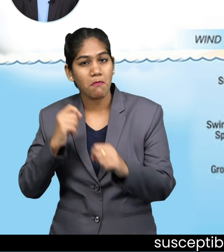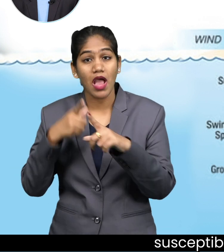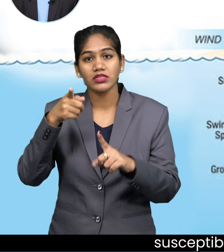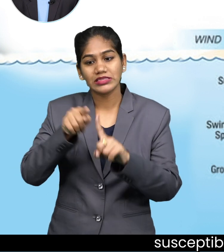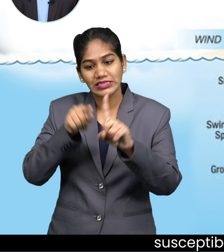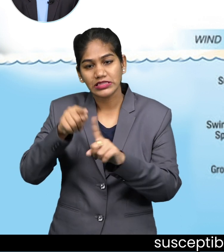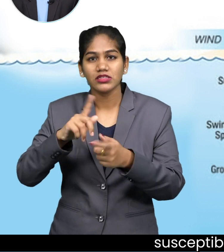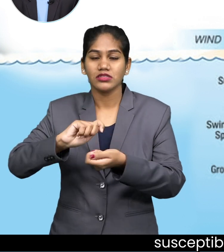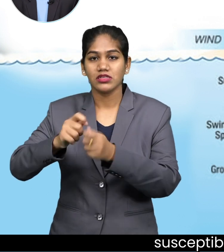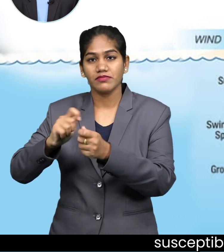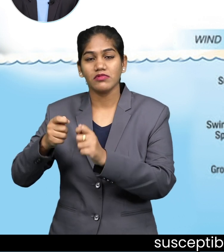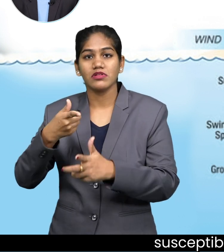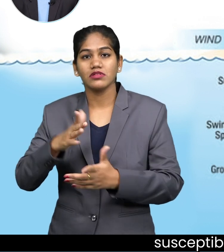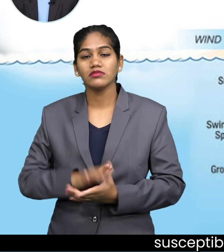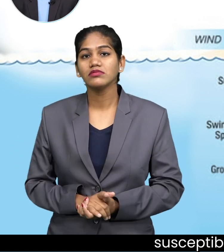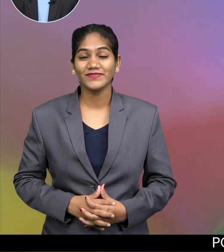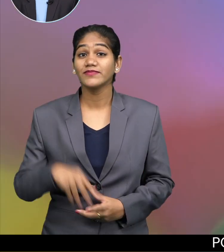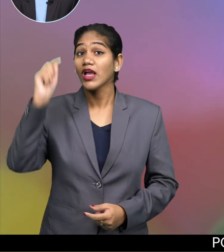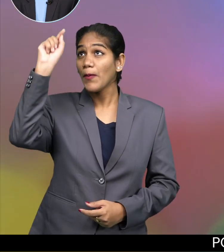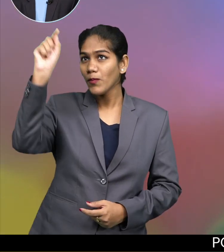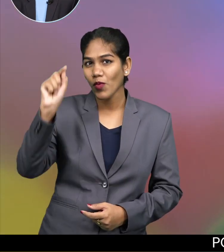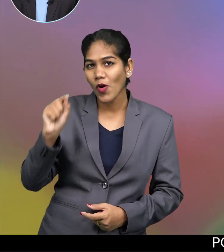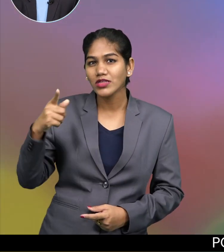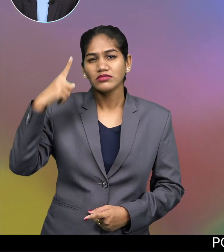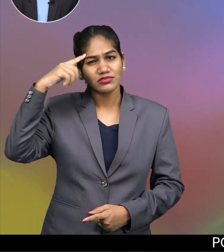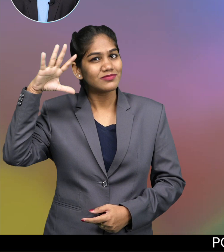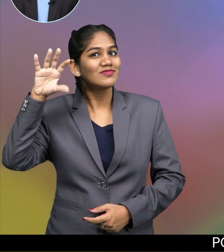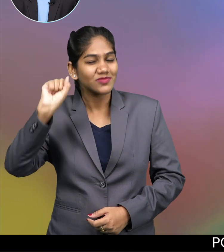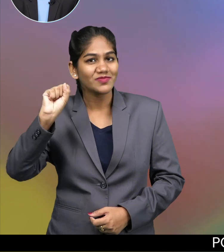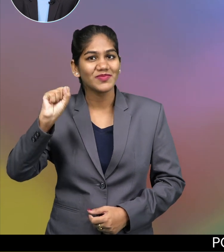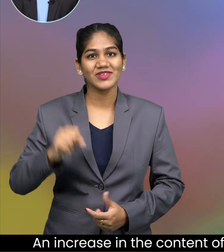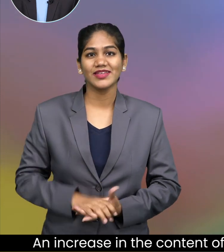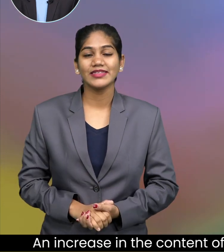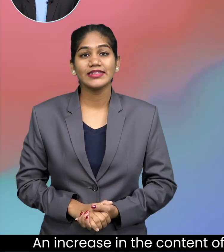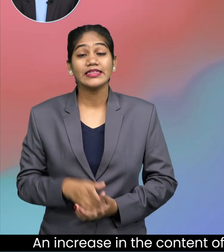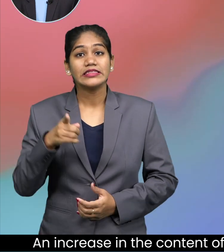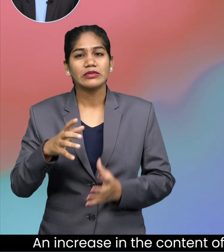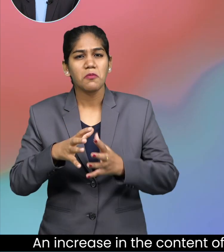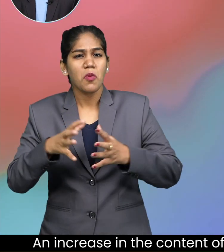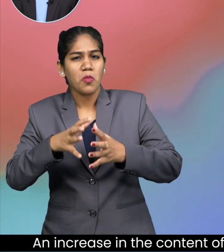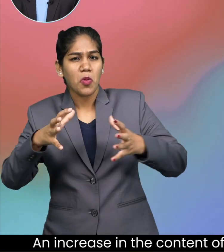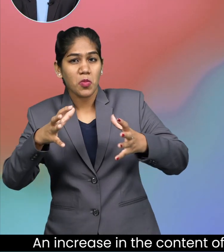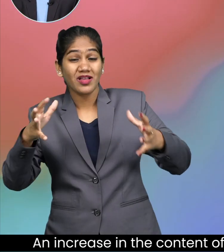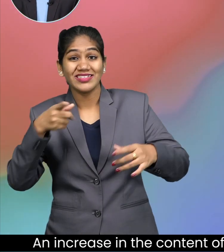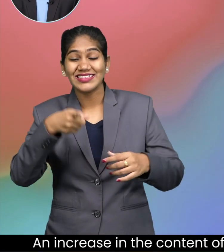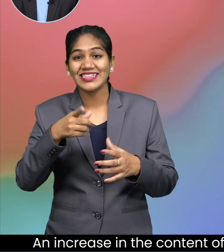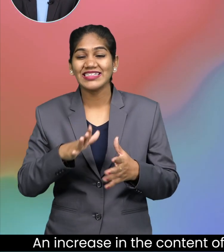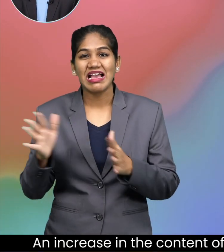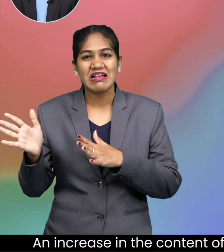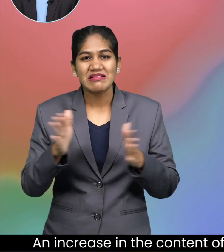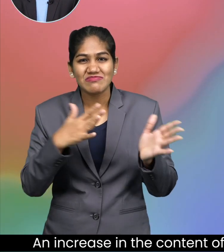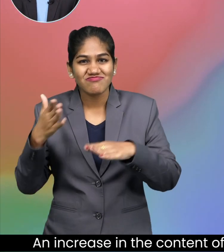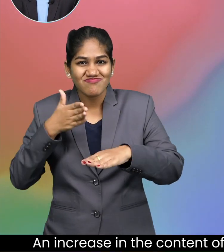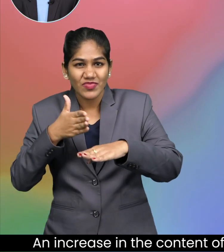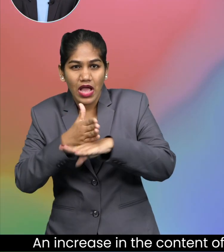to temperature changes. Points to remember: an increase in the content of